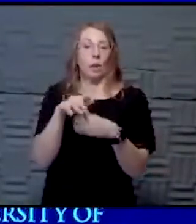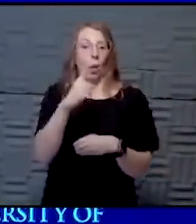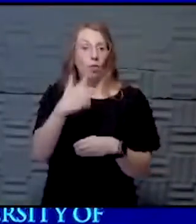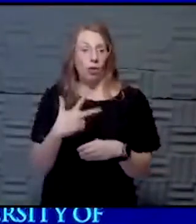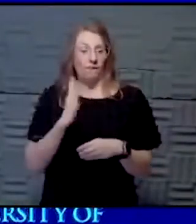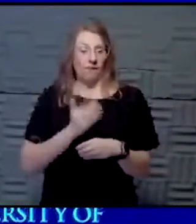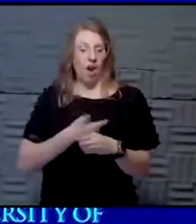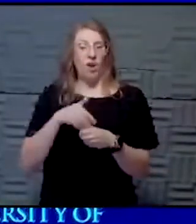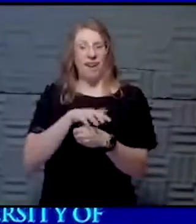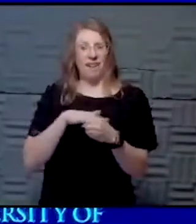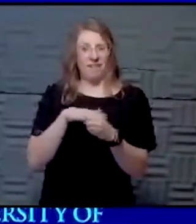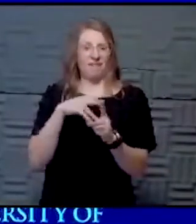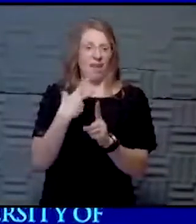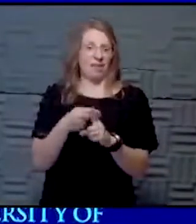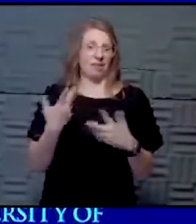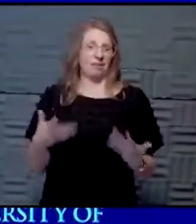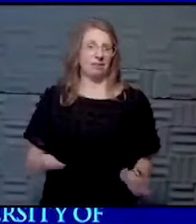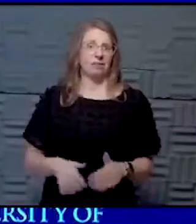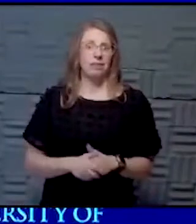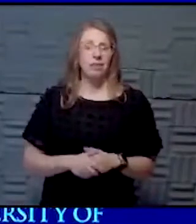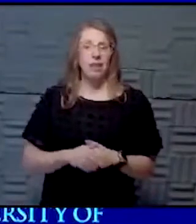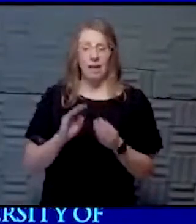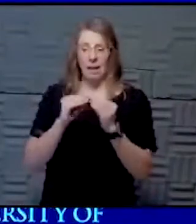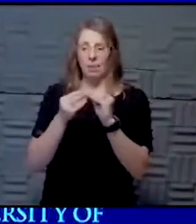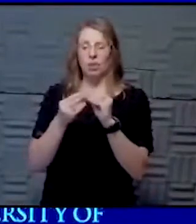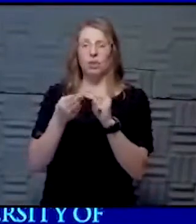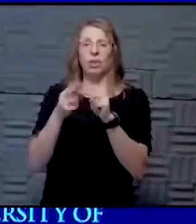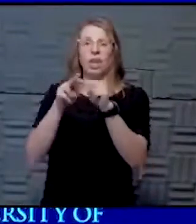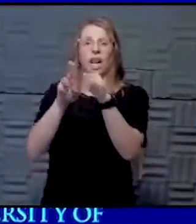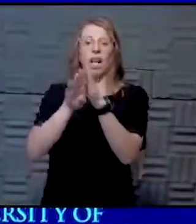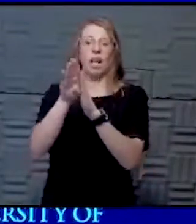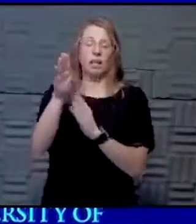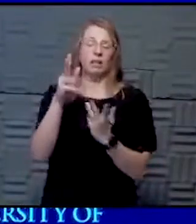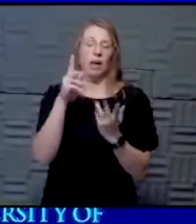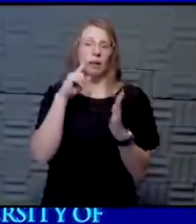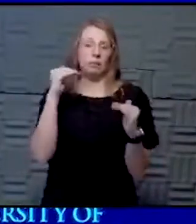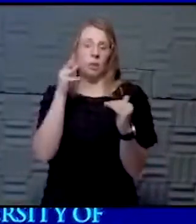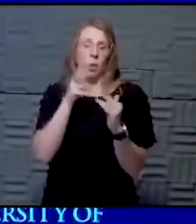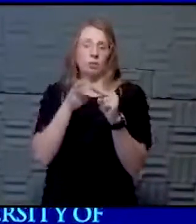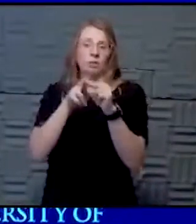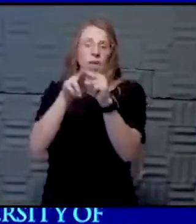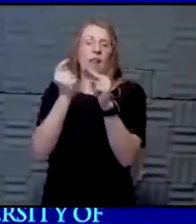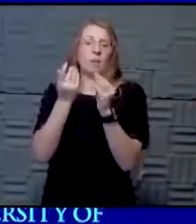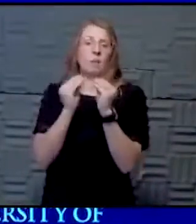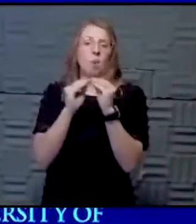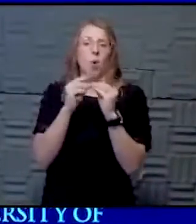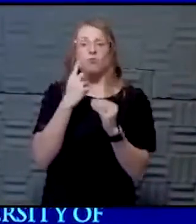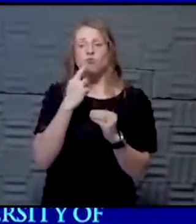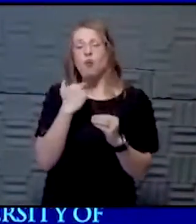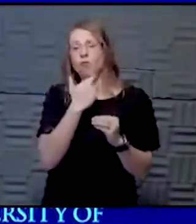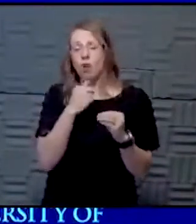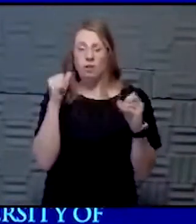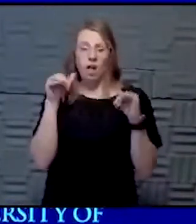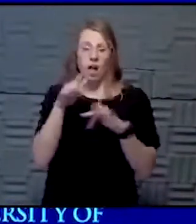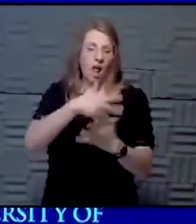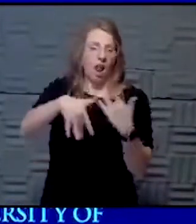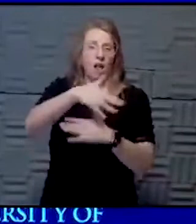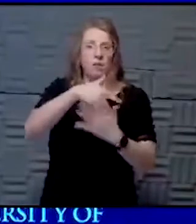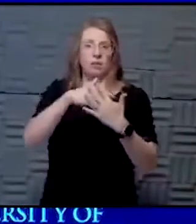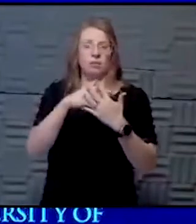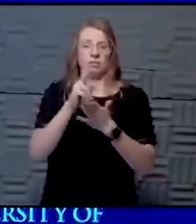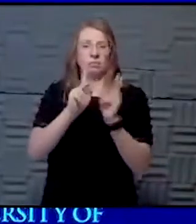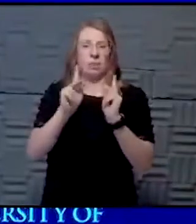vaccinated, and so I think our numbers are already going to go up. I'm going to expect they're going to go up a little bit more. Restaurants are going to be more crowded. People aren't going to have masks